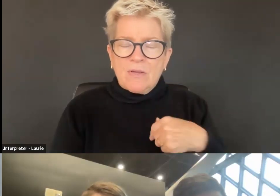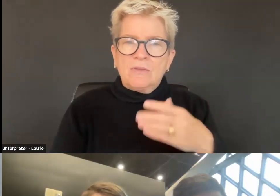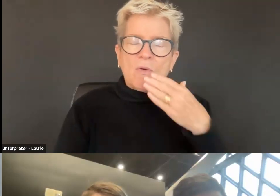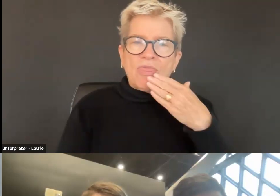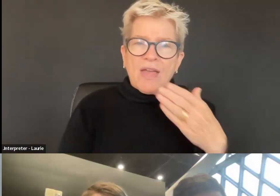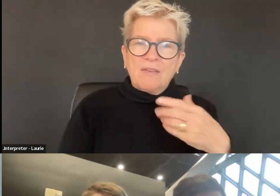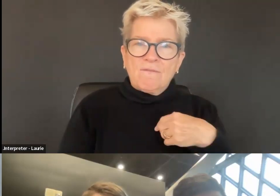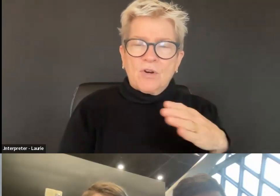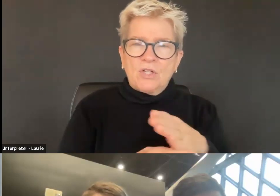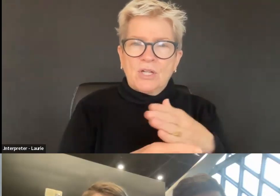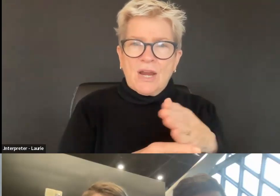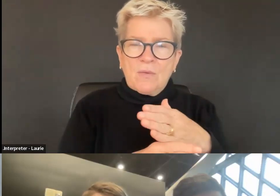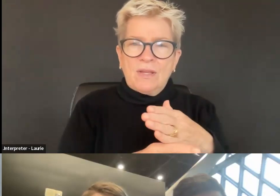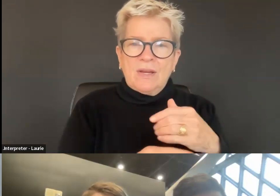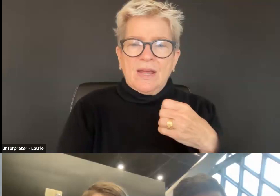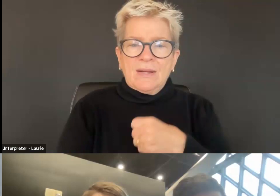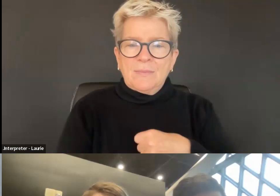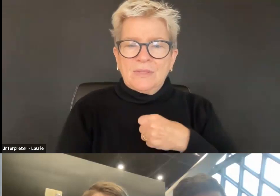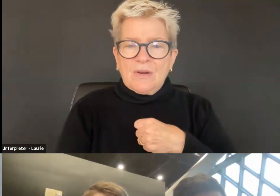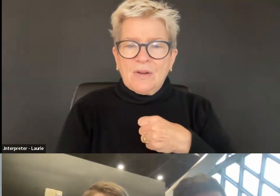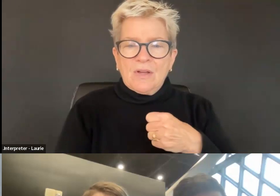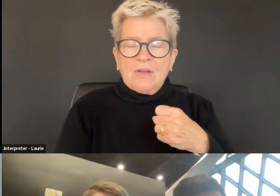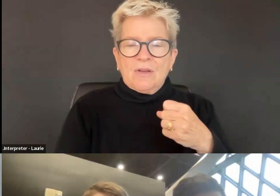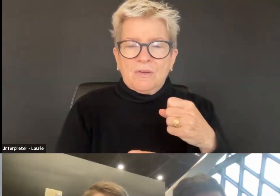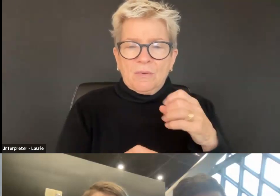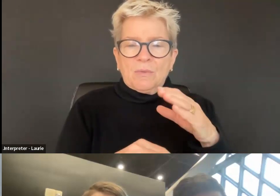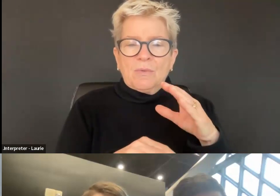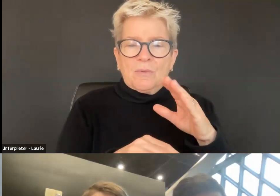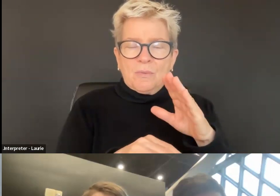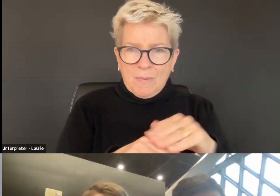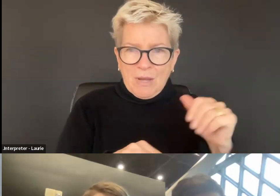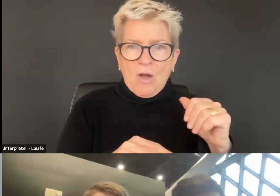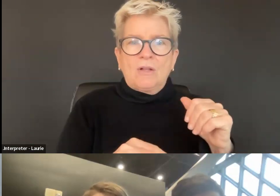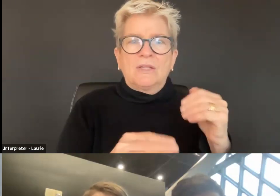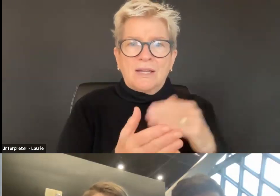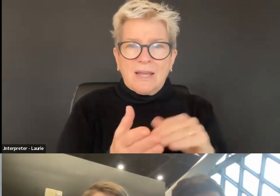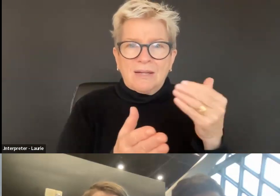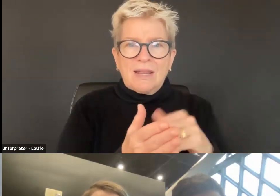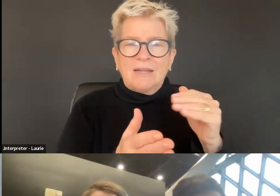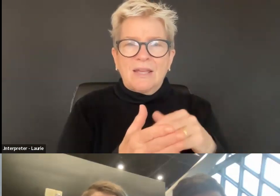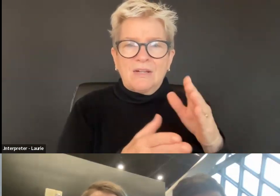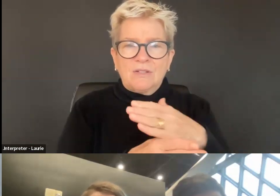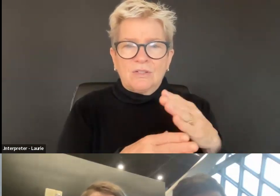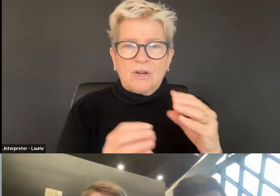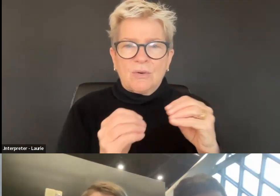sharing. And I'm sorry to say, but you'll be called upon over and over again to share more.